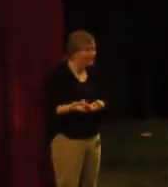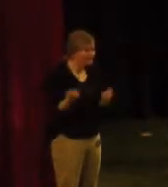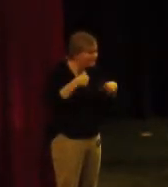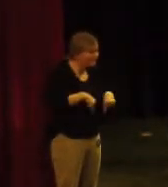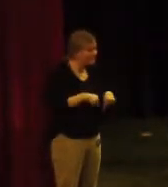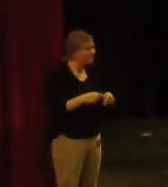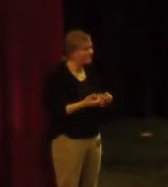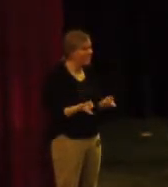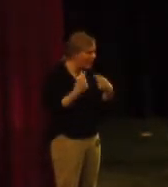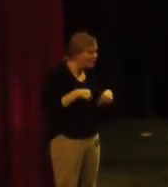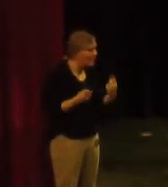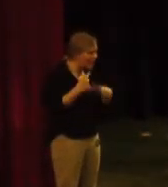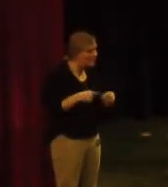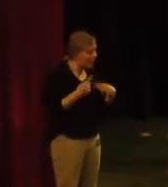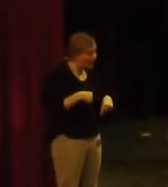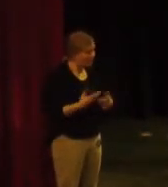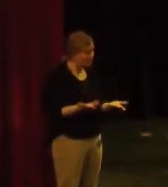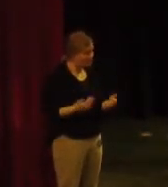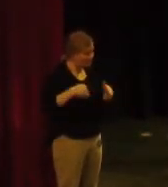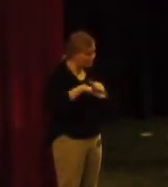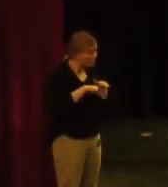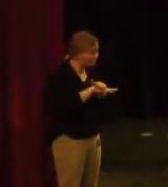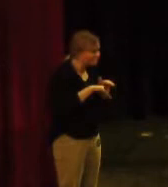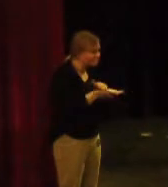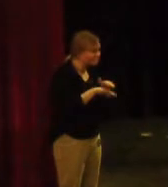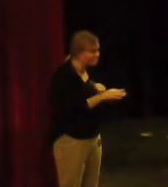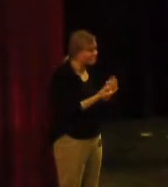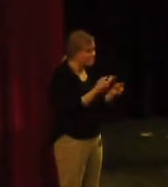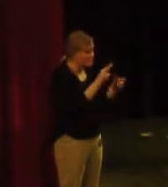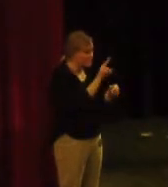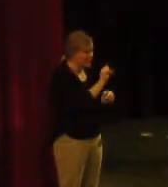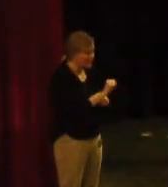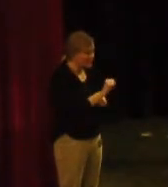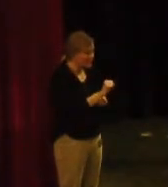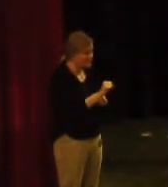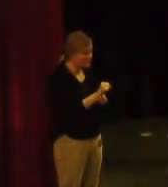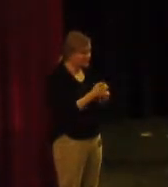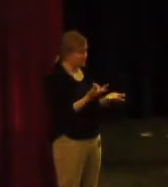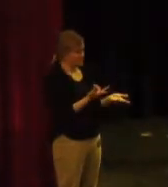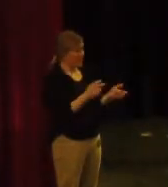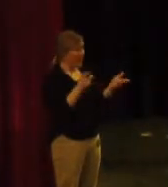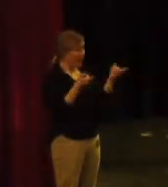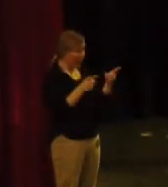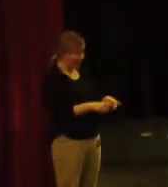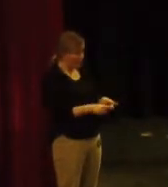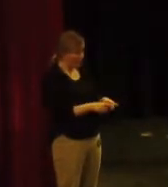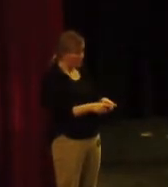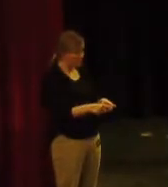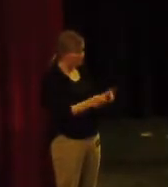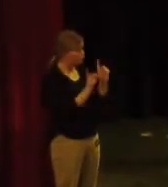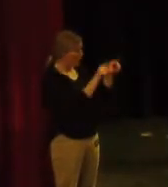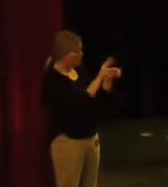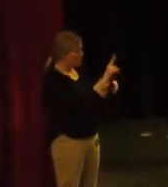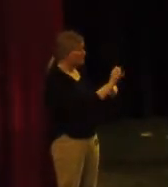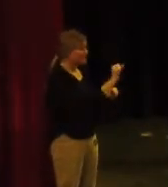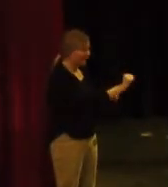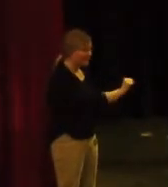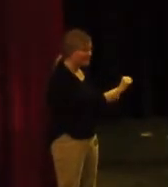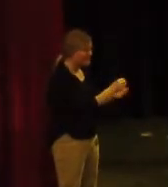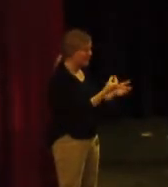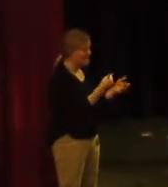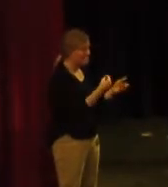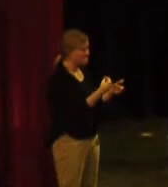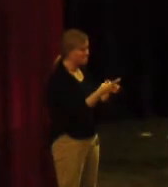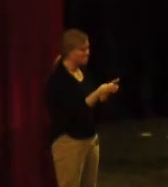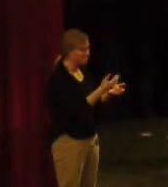and kept on coming and kept on coming. So what happens is you go to the United States and you make a few more bucks than you did in Mexico. You send some